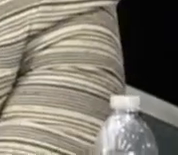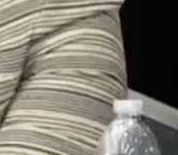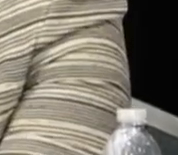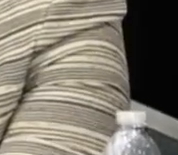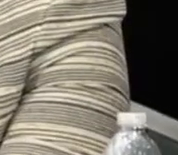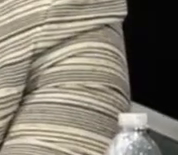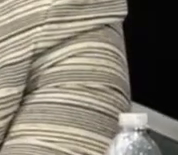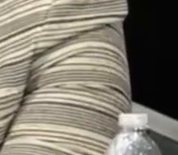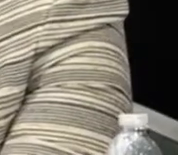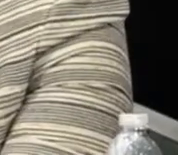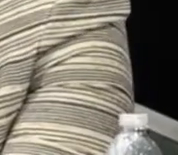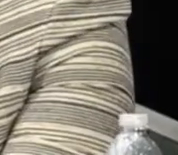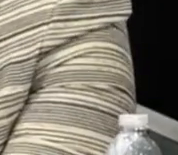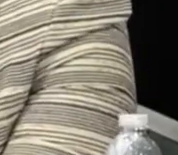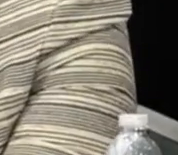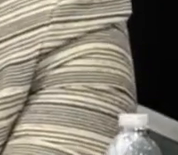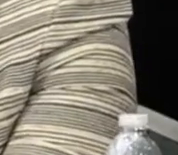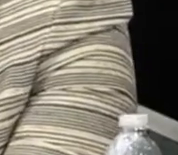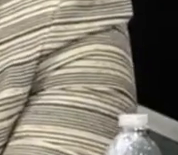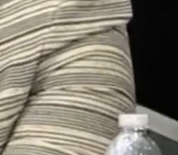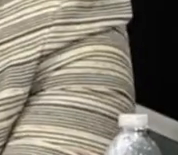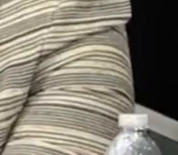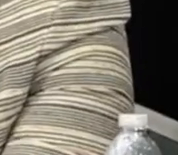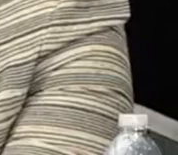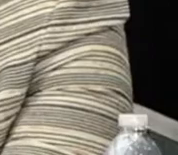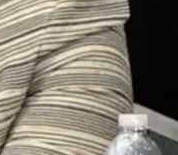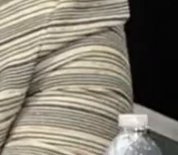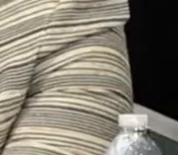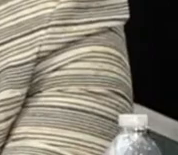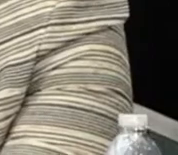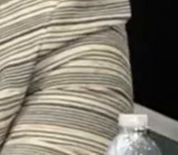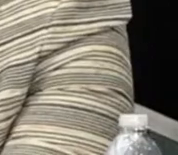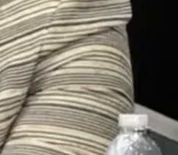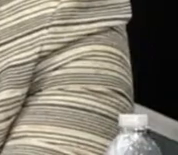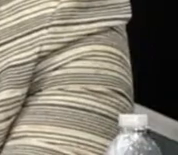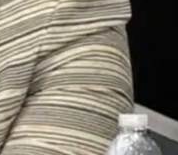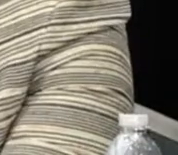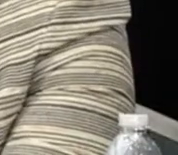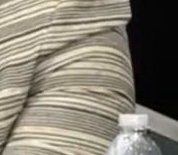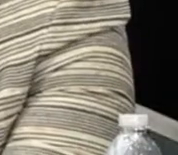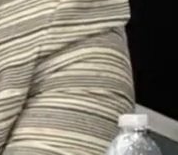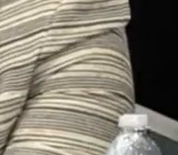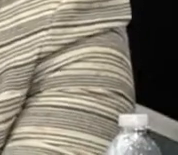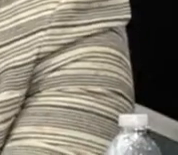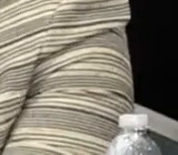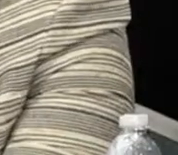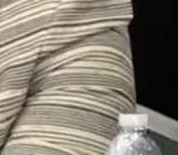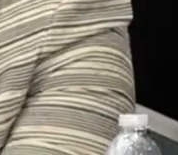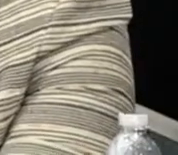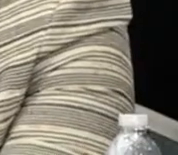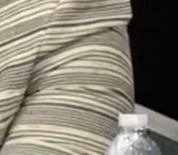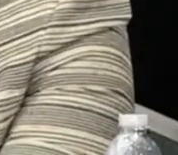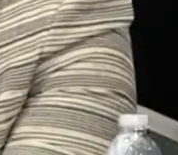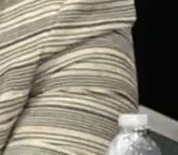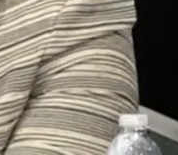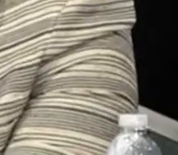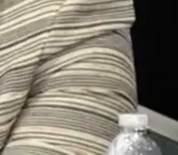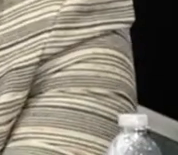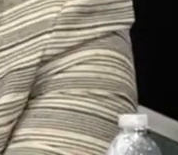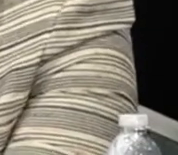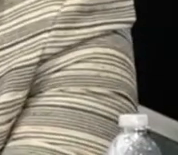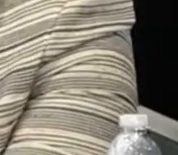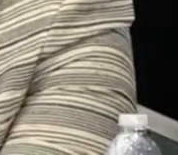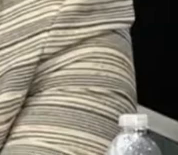in summary, there are three questions. Number one is, what's going on? What's the amount of money? If that money